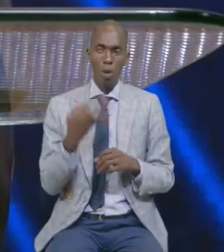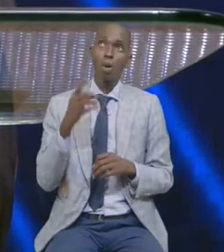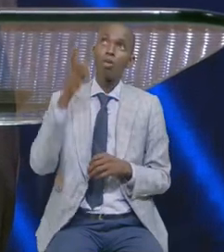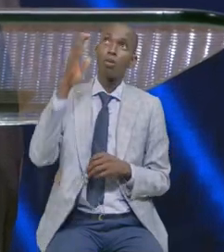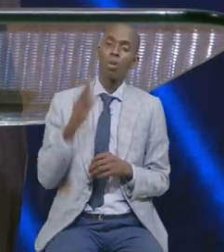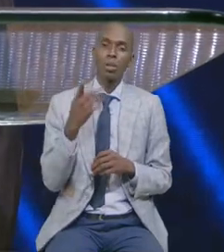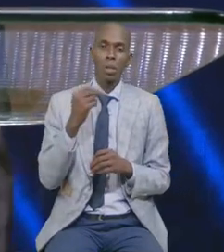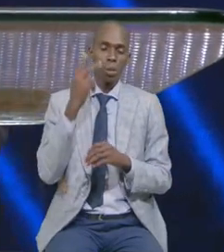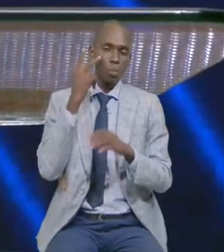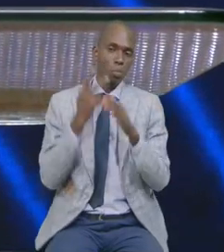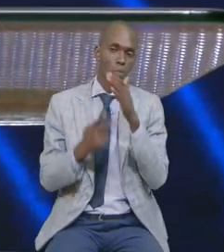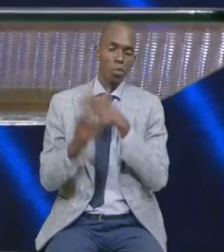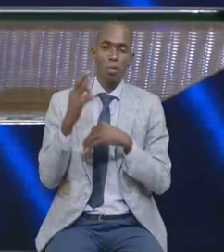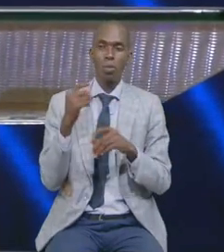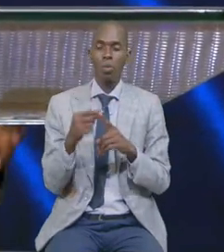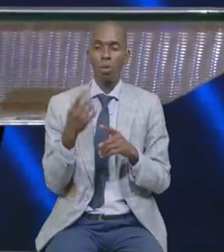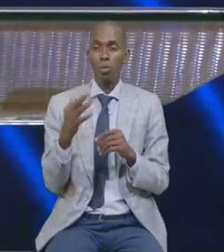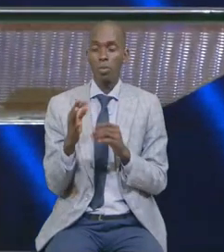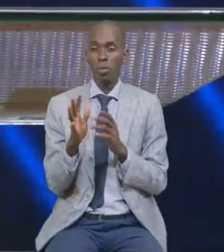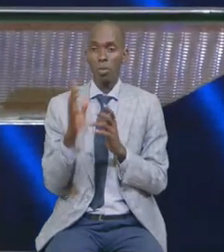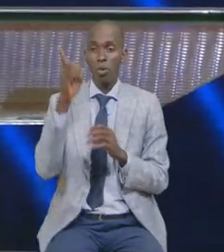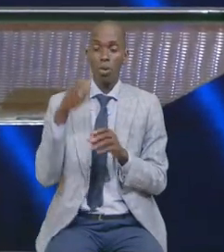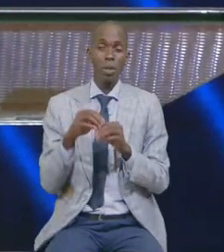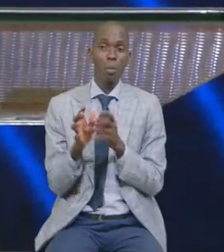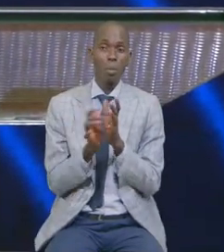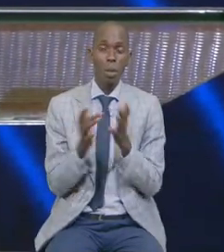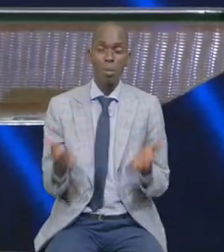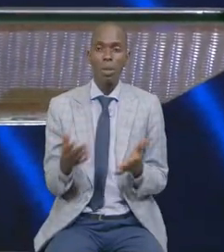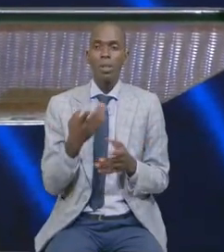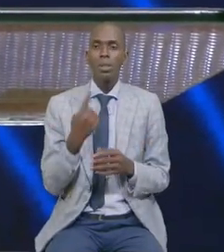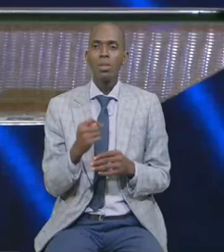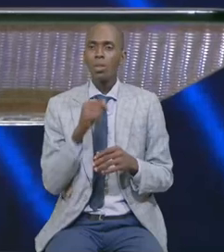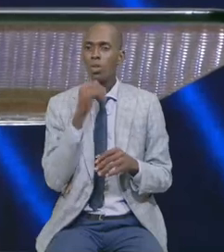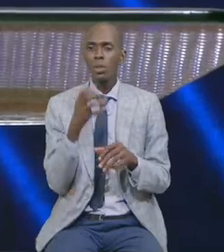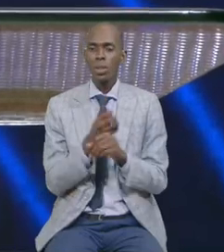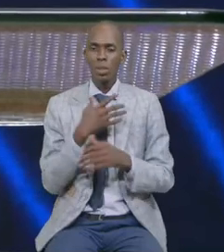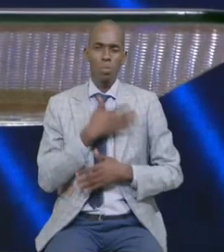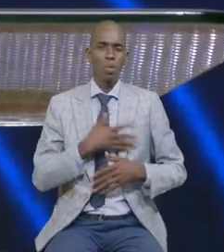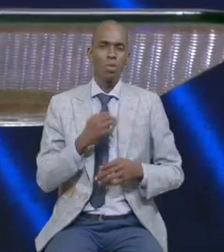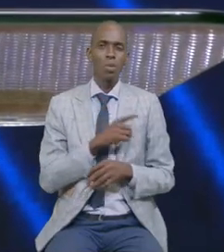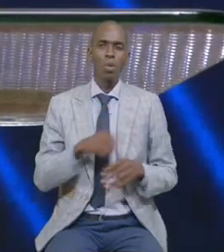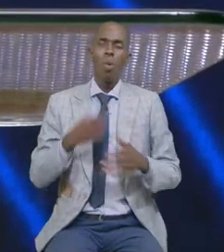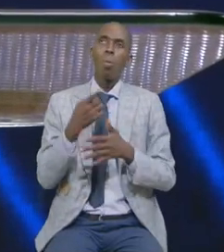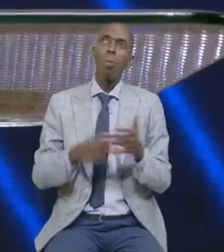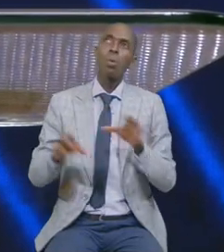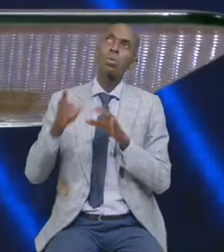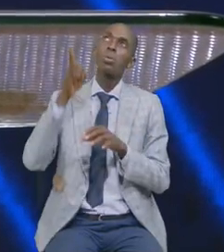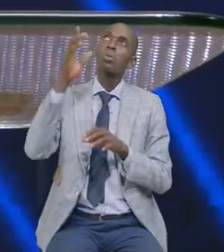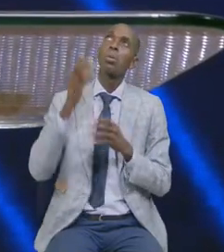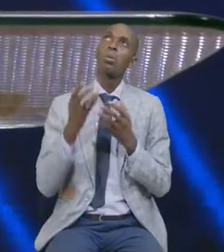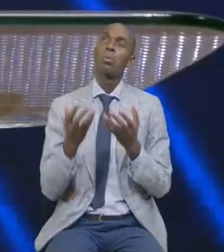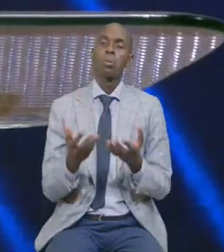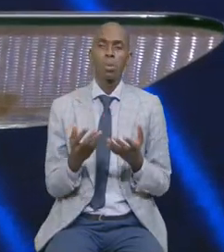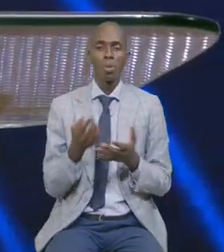the promise of the Lord. It does not take on the pleasure of the Lord. What does God want? What does